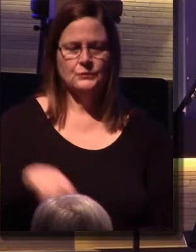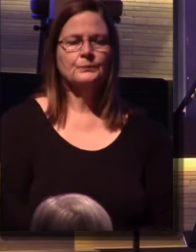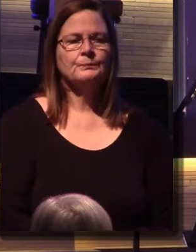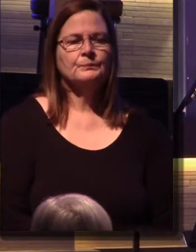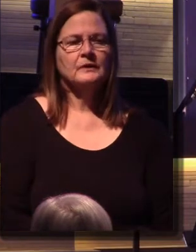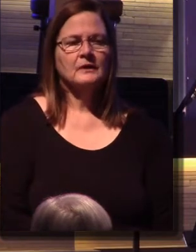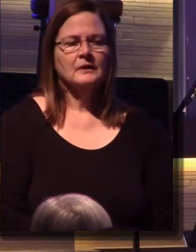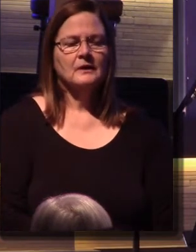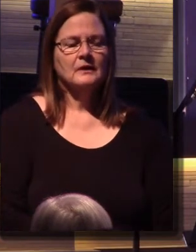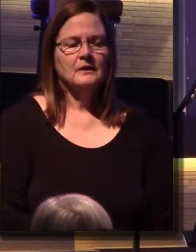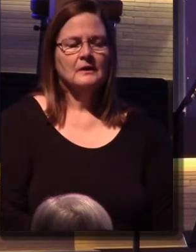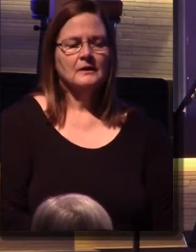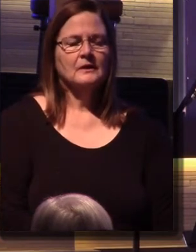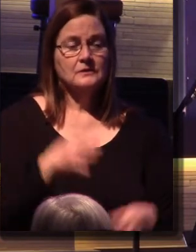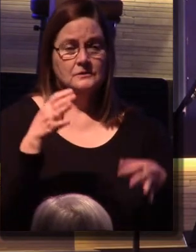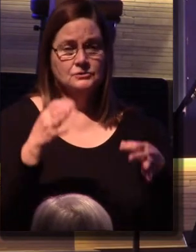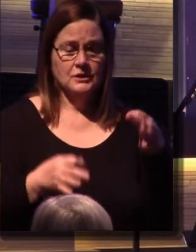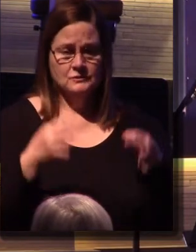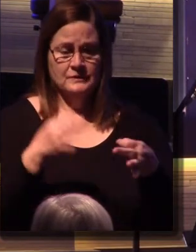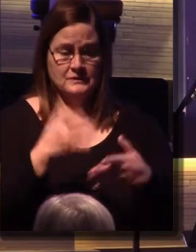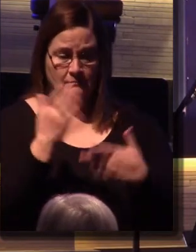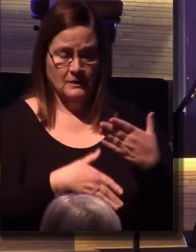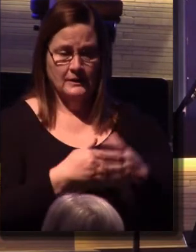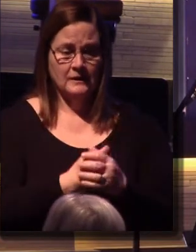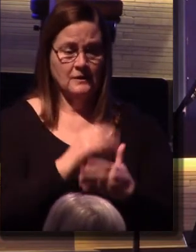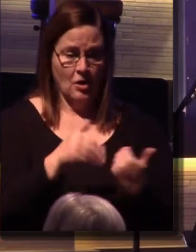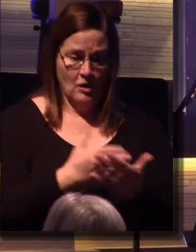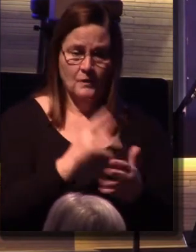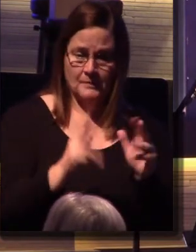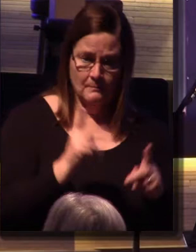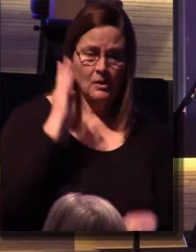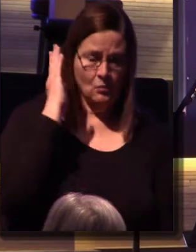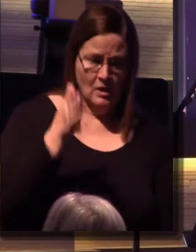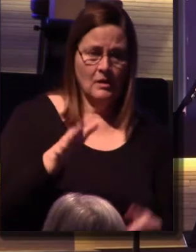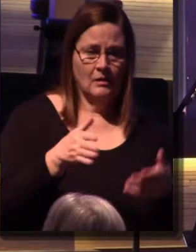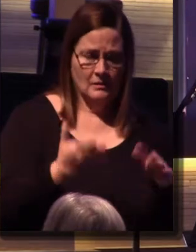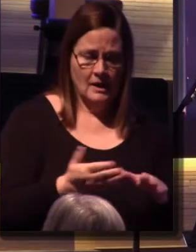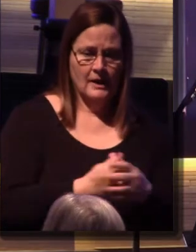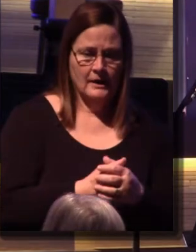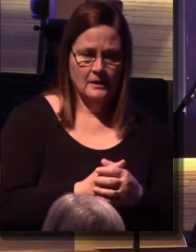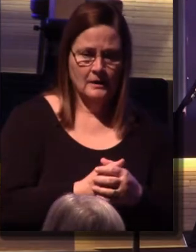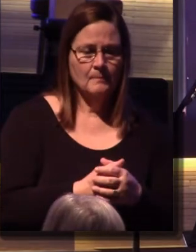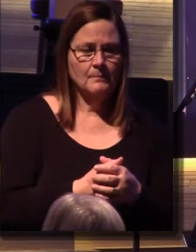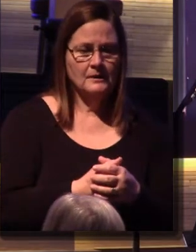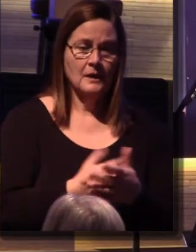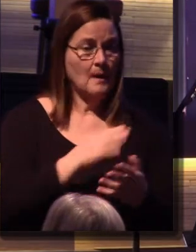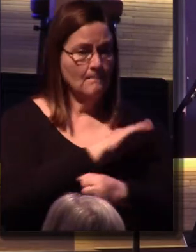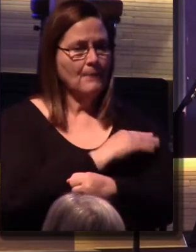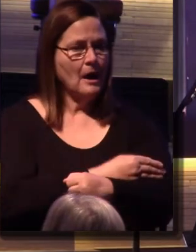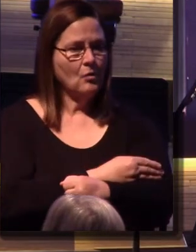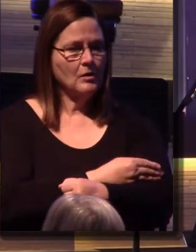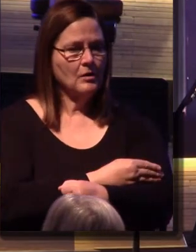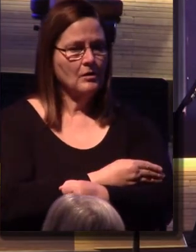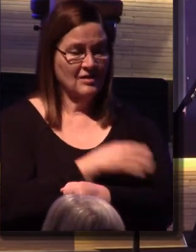it says that its judgment is complete, not only in that all of the people will fall under God's judgment, but that the very seat of